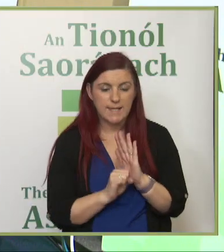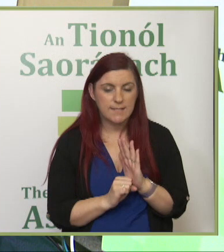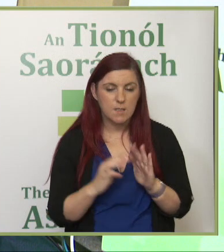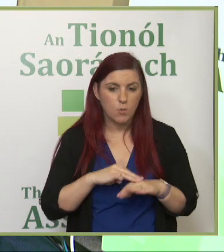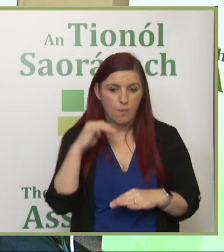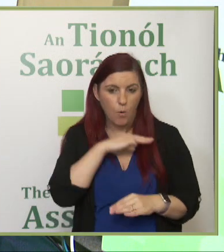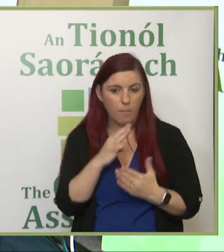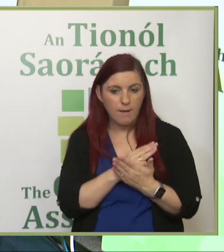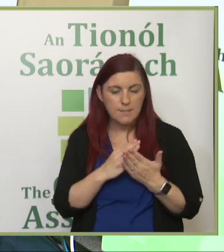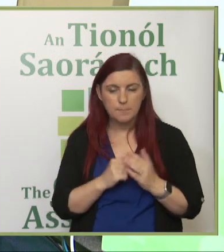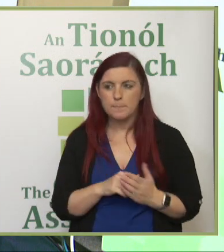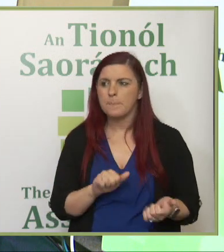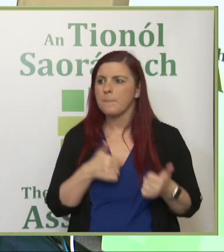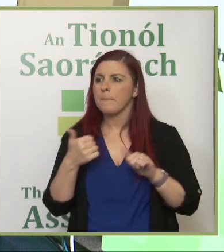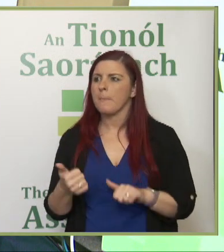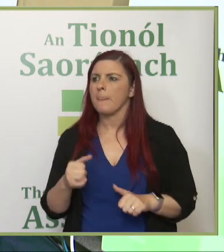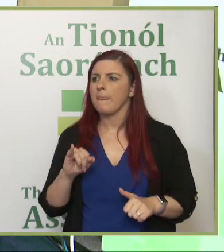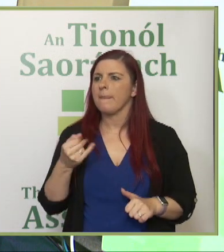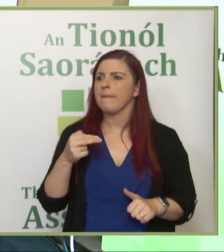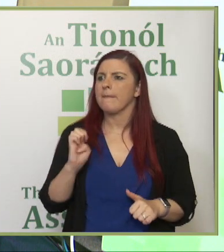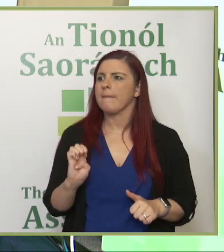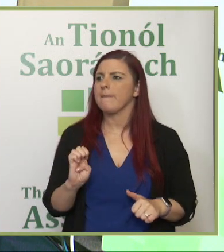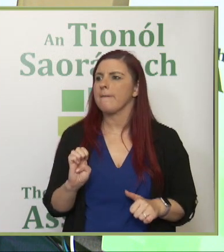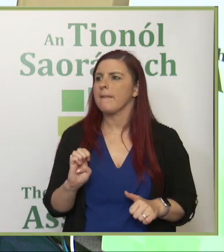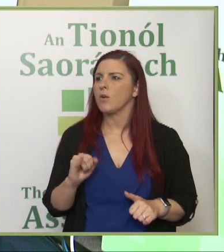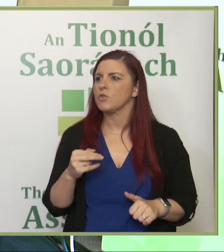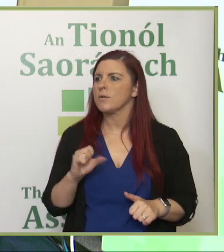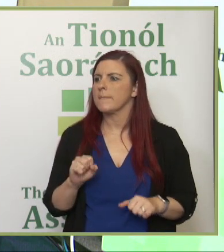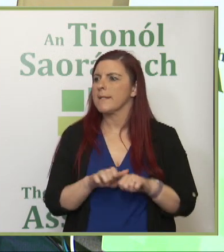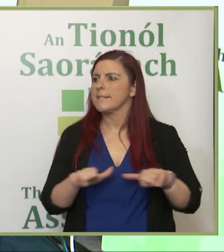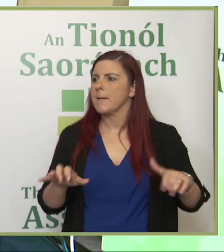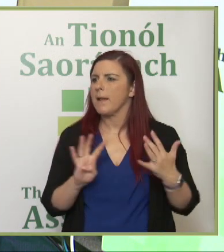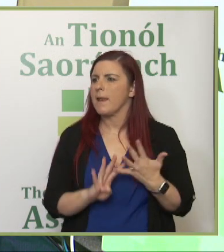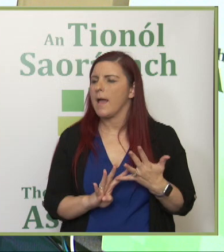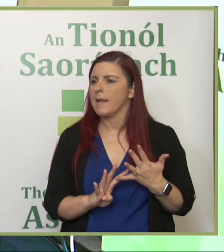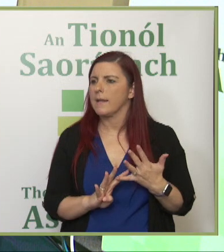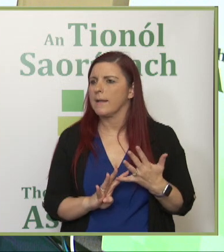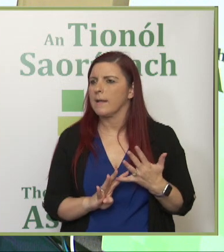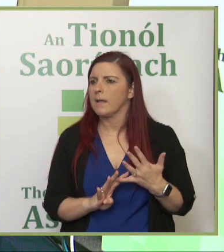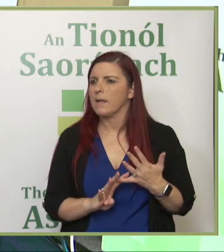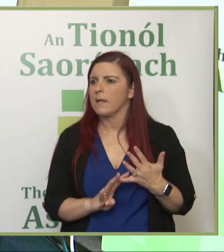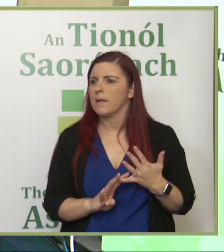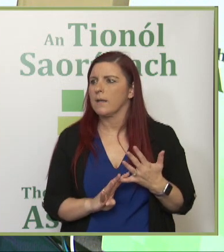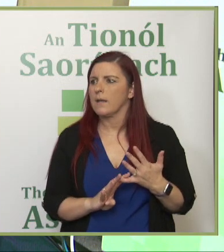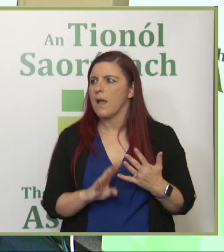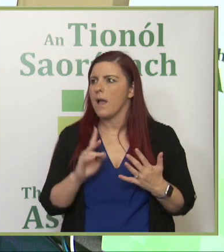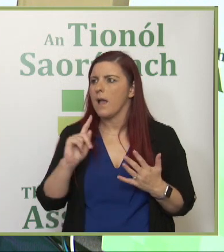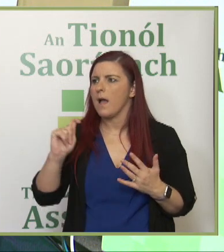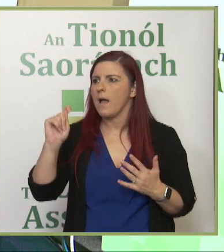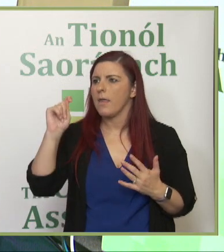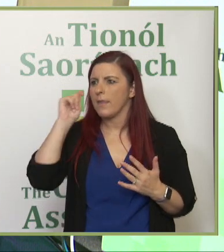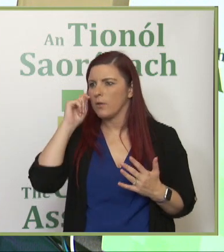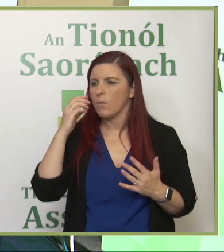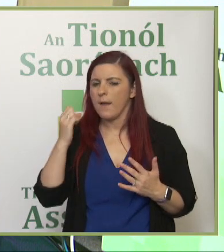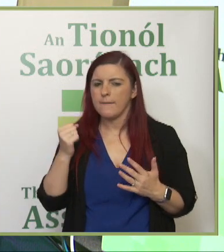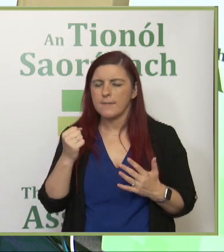if I can go to James on table 9, I think Eva may have a question that I would hope might be addressed by Judge Anne Ryan. So trying to